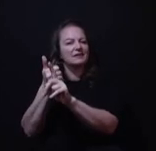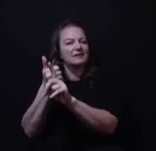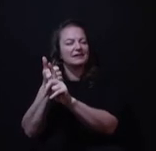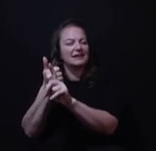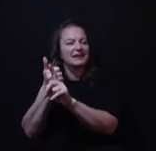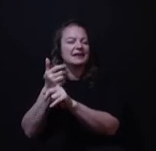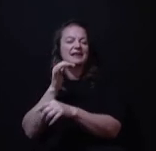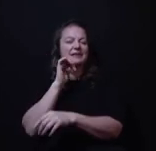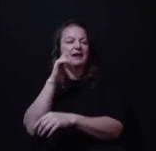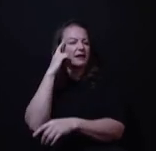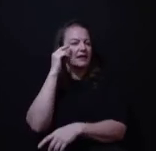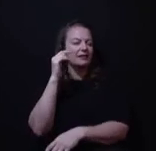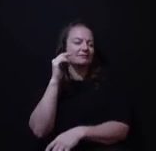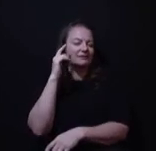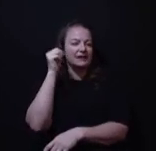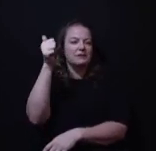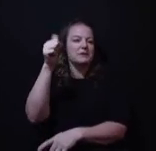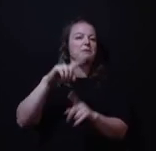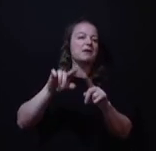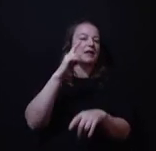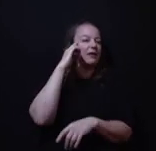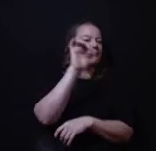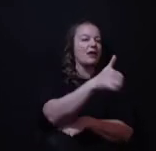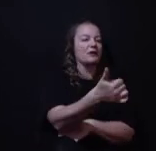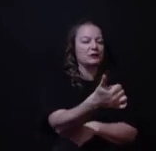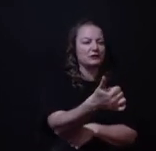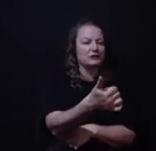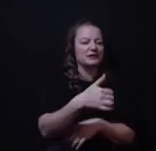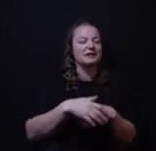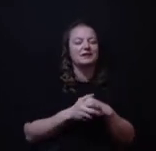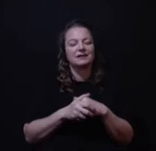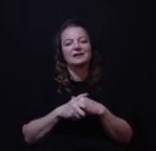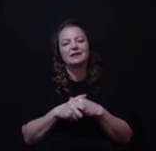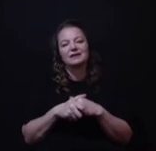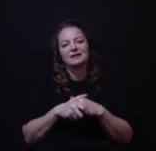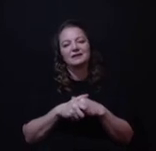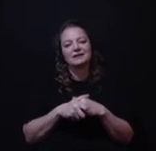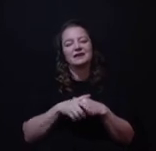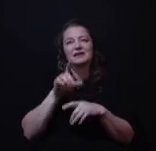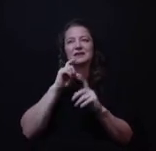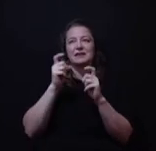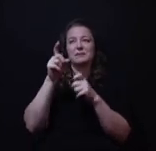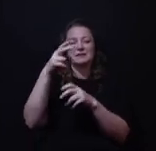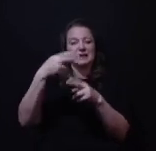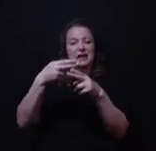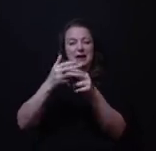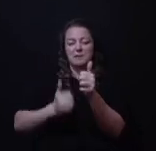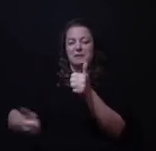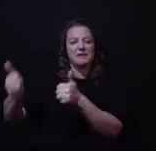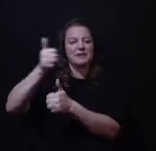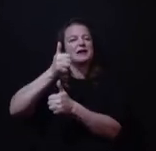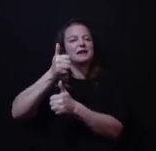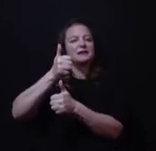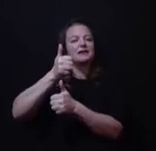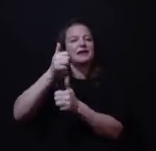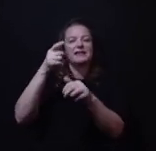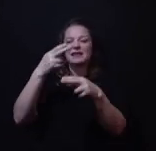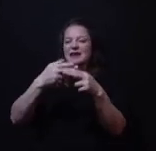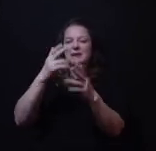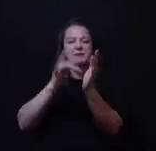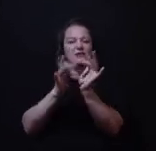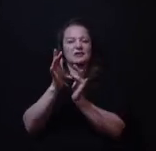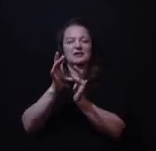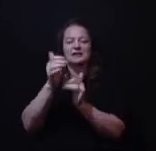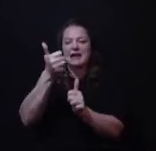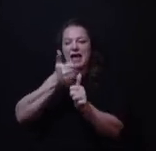Therefore, God has highly exalted him, given him the name that's above every name, that at the name of Jesus, every knee